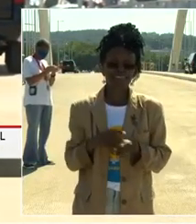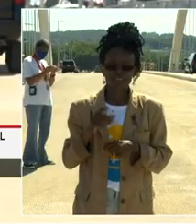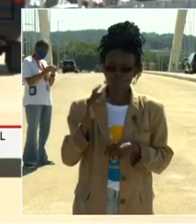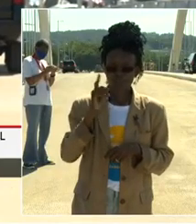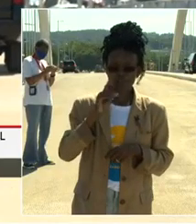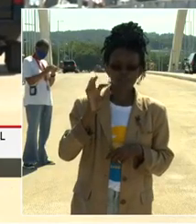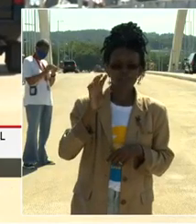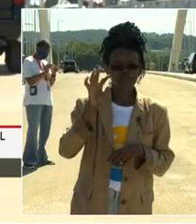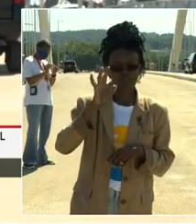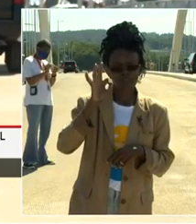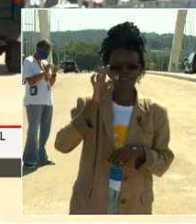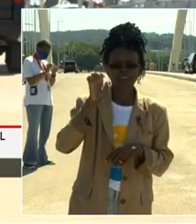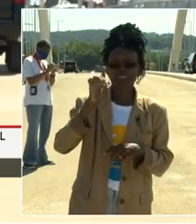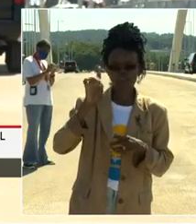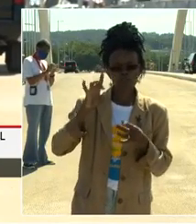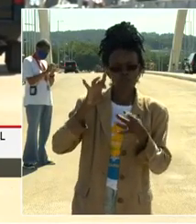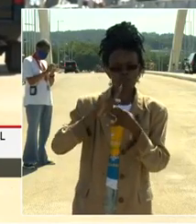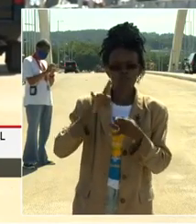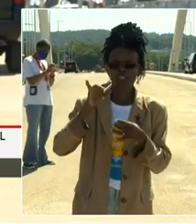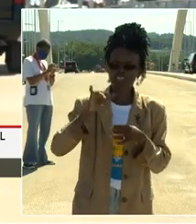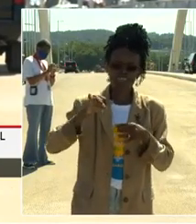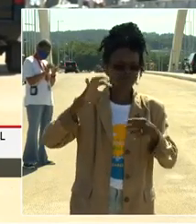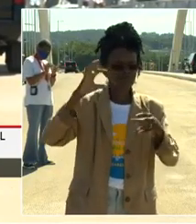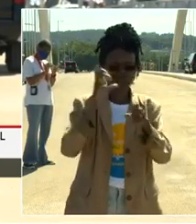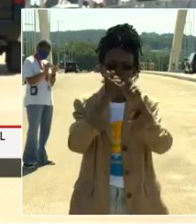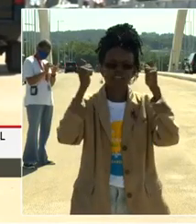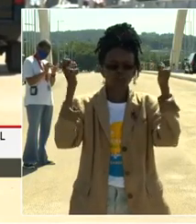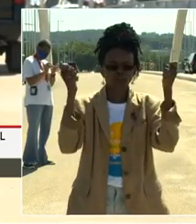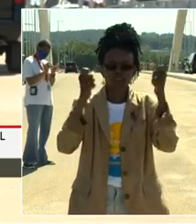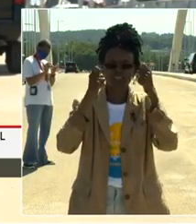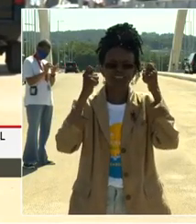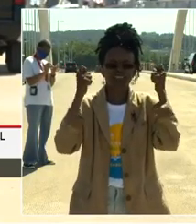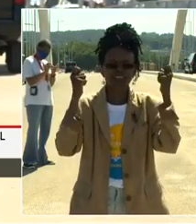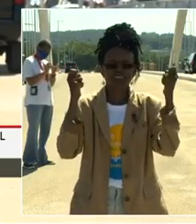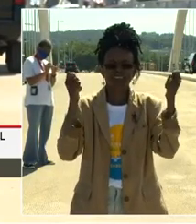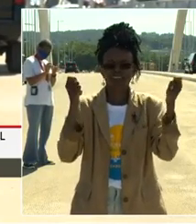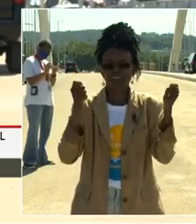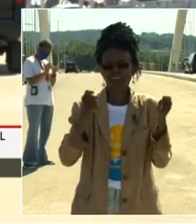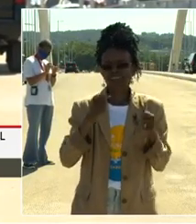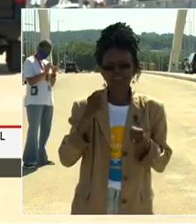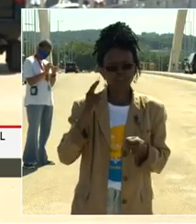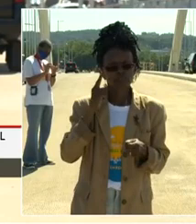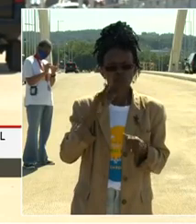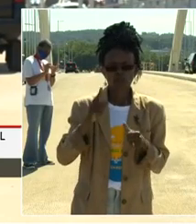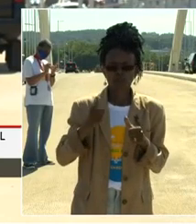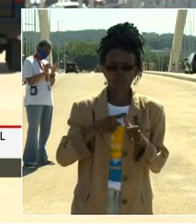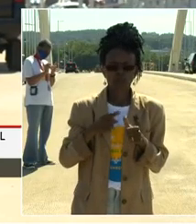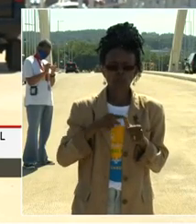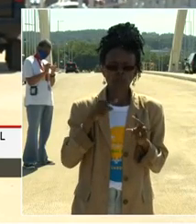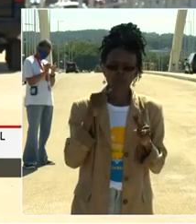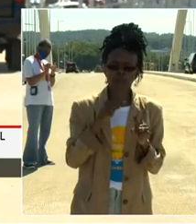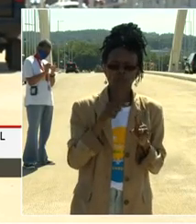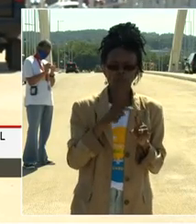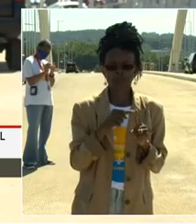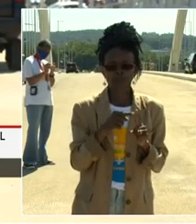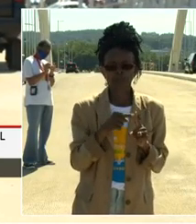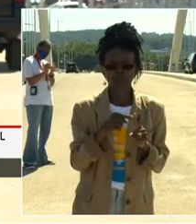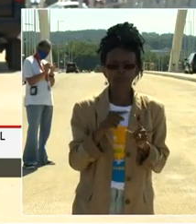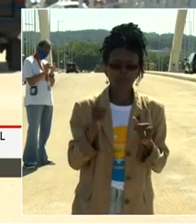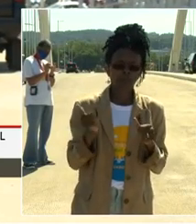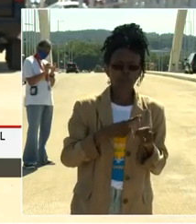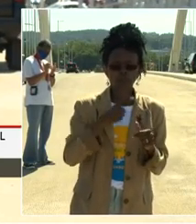You know, I'm fond of the eloquent poem by the first African-American U.S. poet laureate, Robert Hayden, aptly named Frederick Douglass,